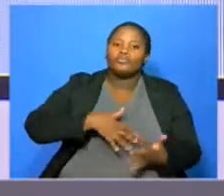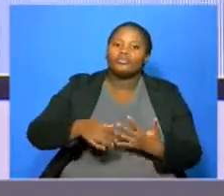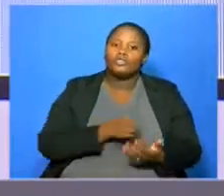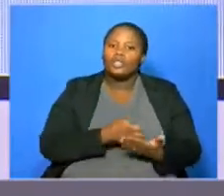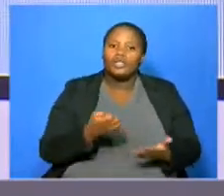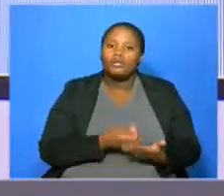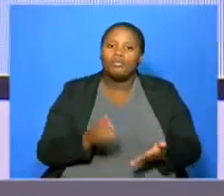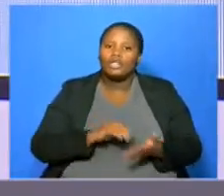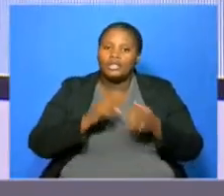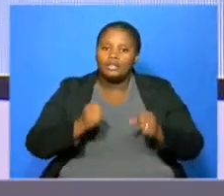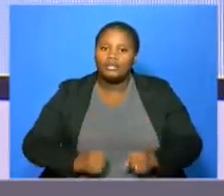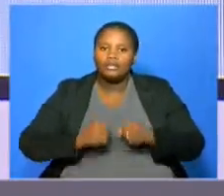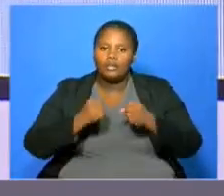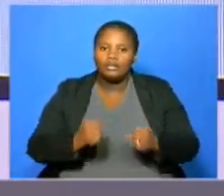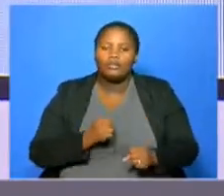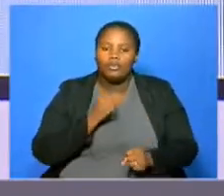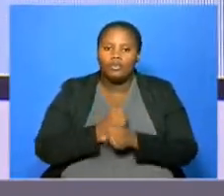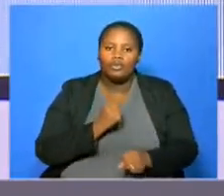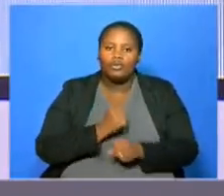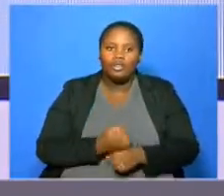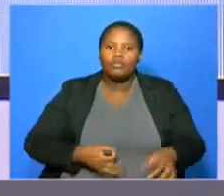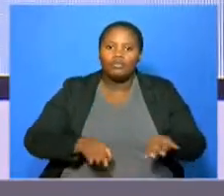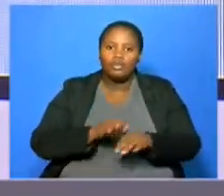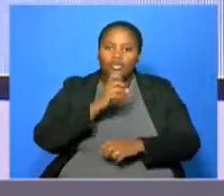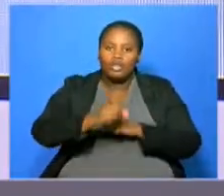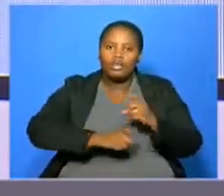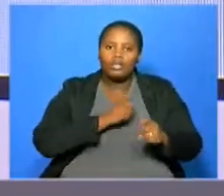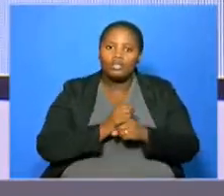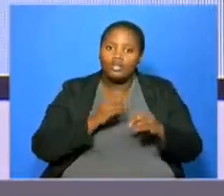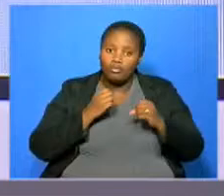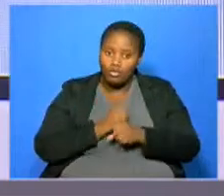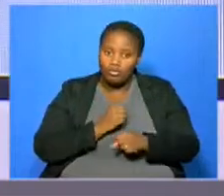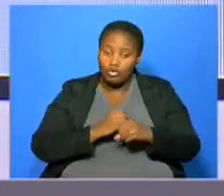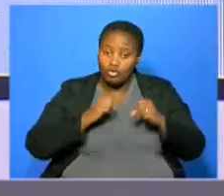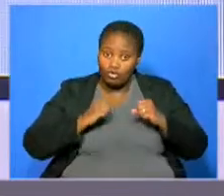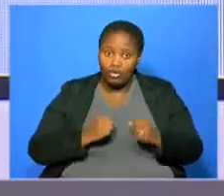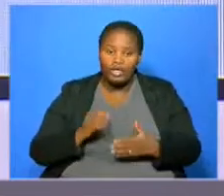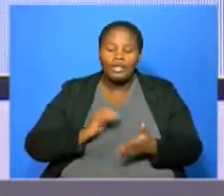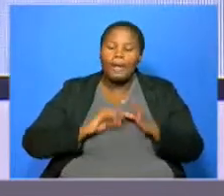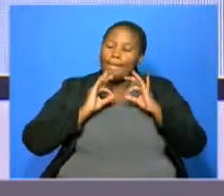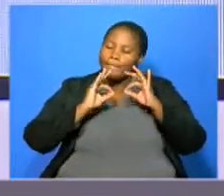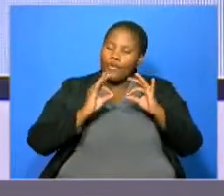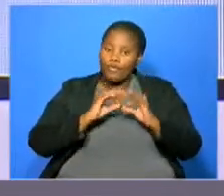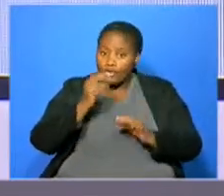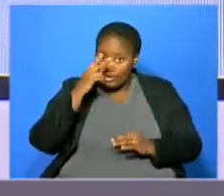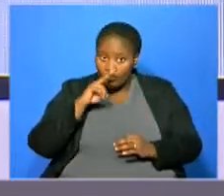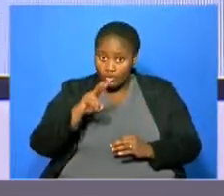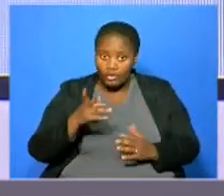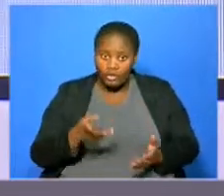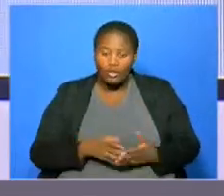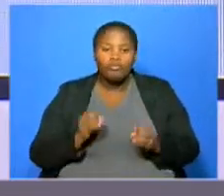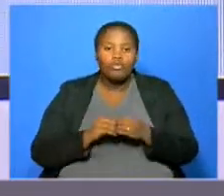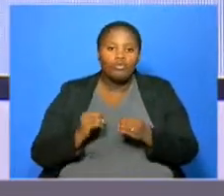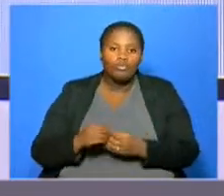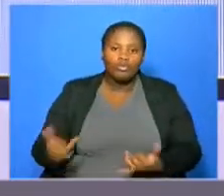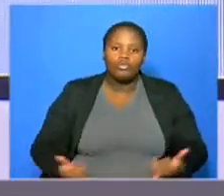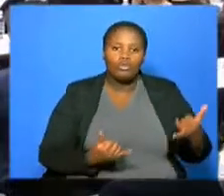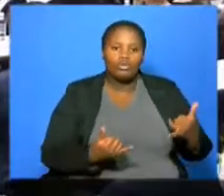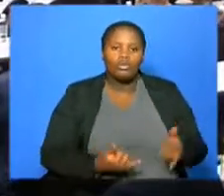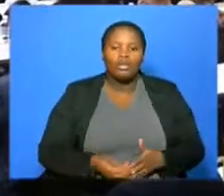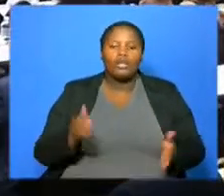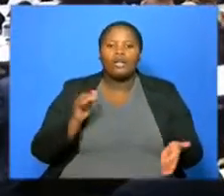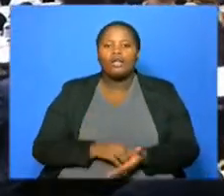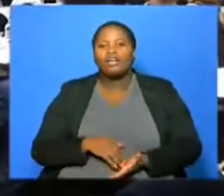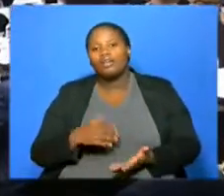jobs, we must make agriculture more productive and appealing, especially to the youth